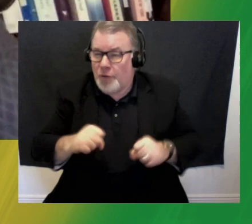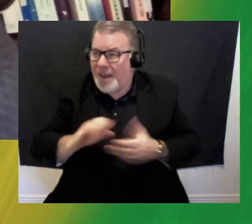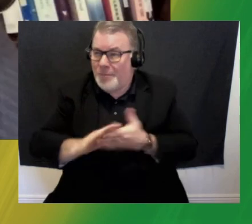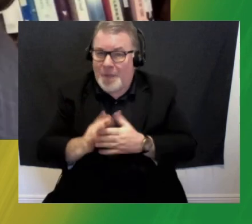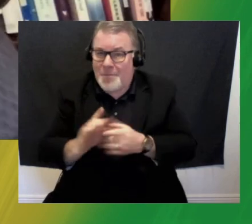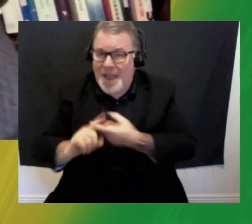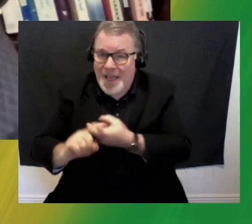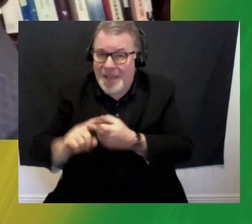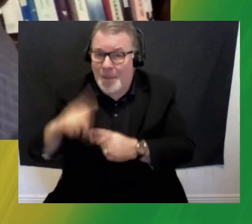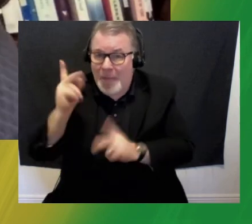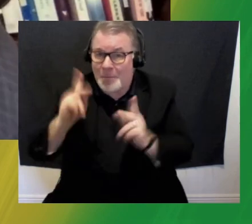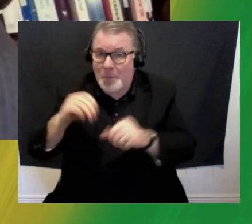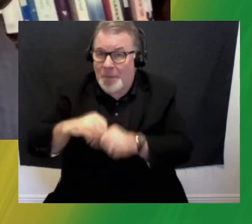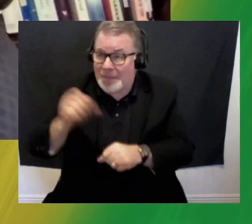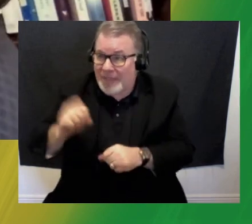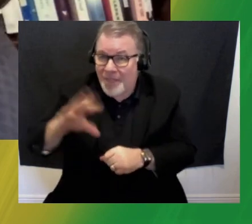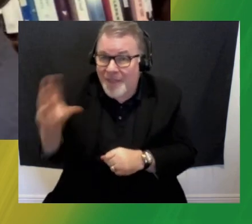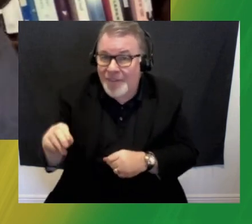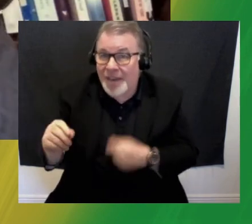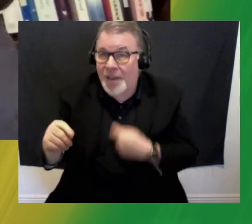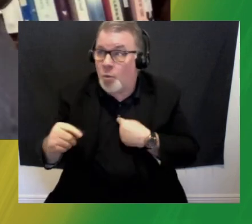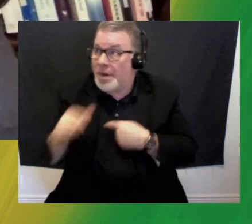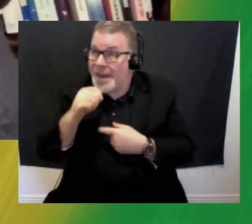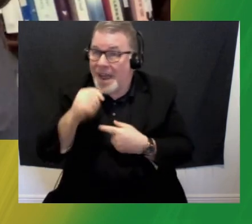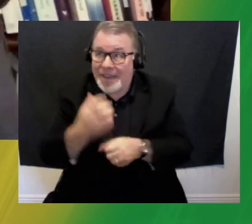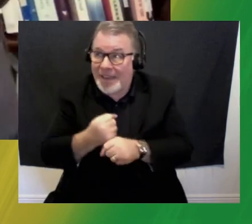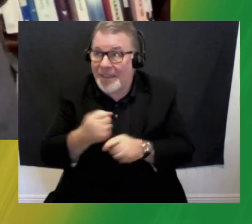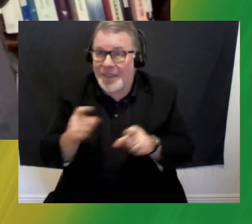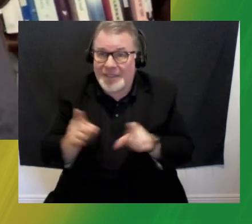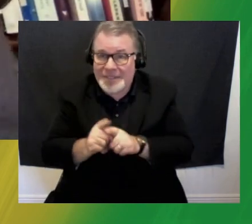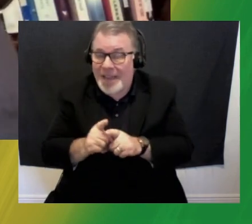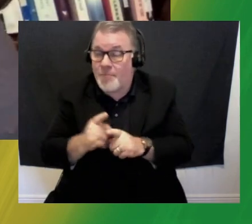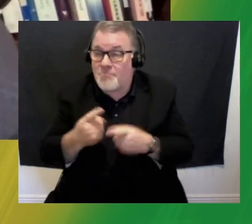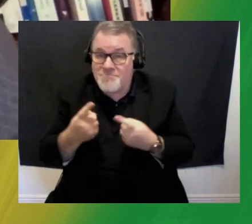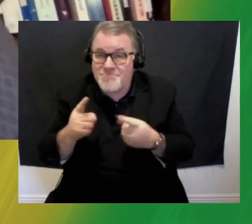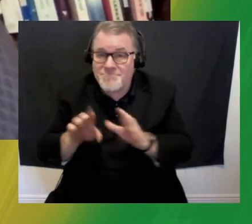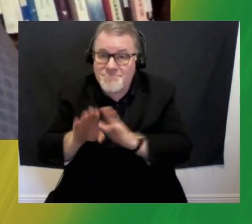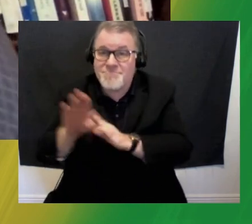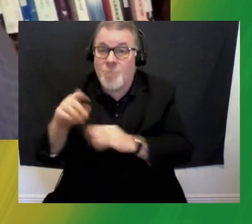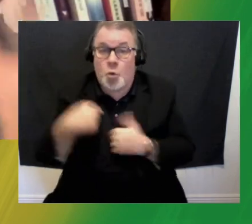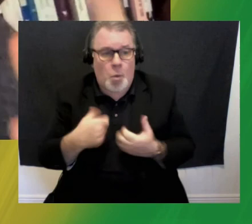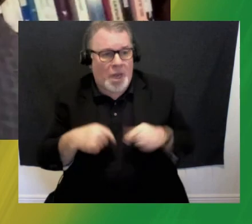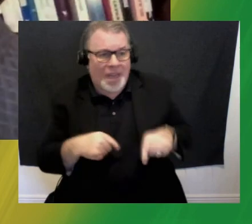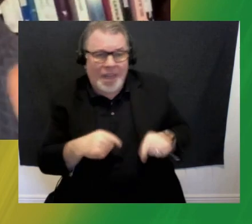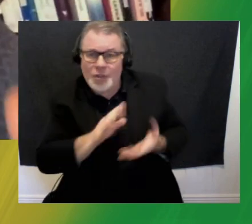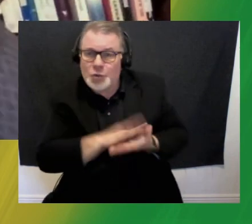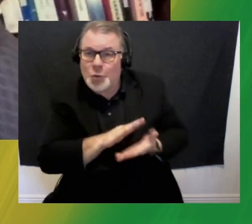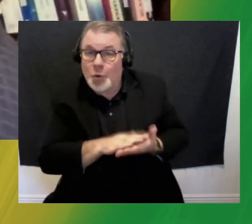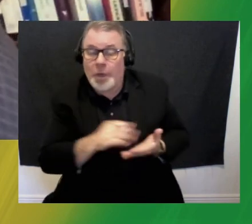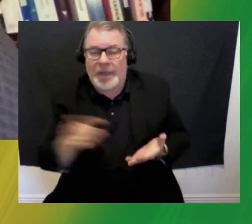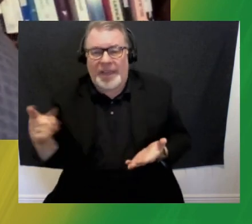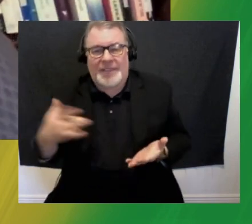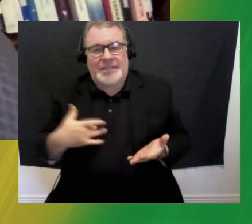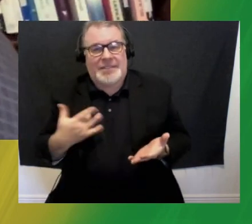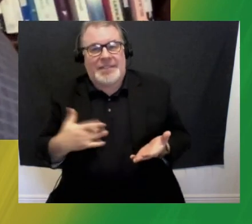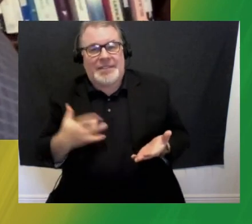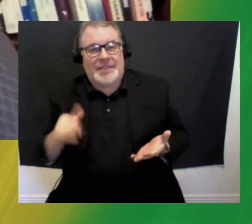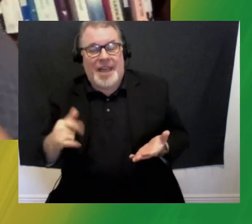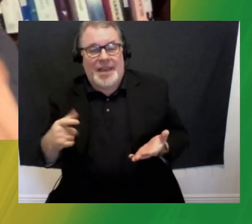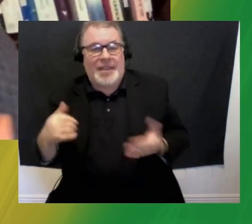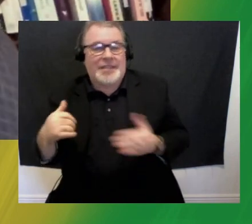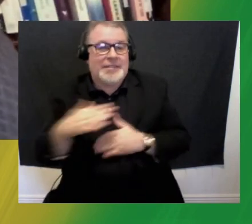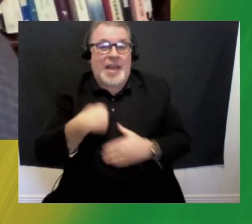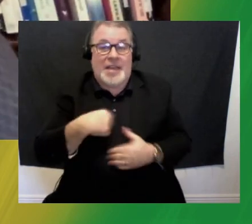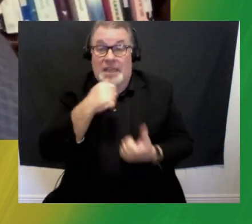Black folk in South Africa, and we weren't getting the kind of traction that we wanted at our school. And I think he sensed that. And he sent us a letter.